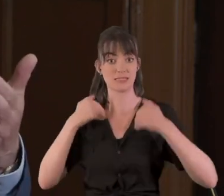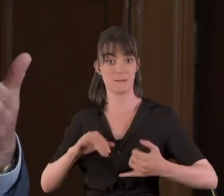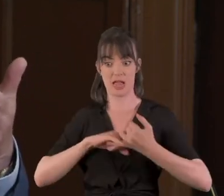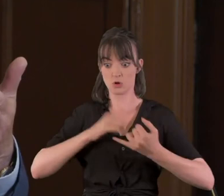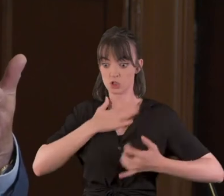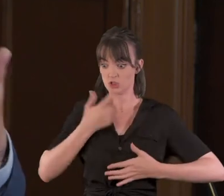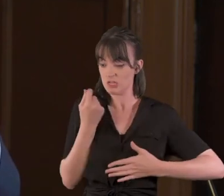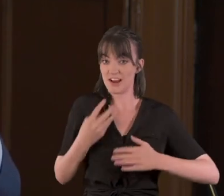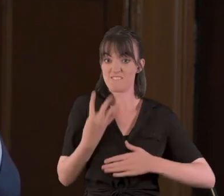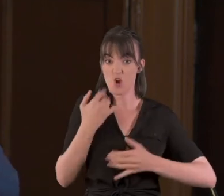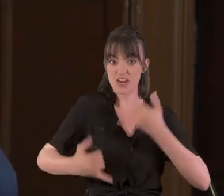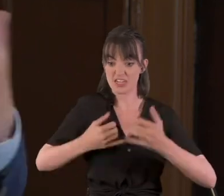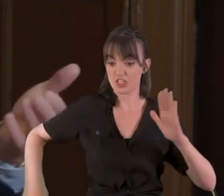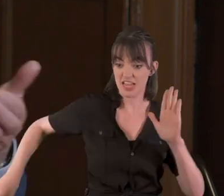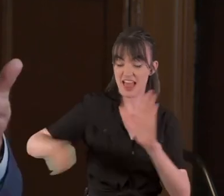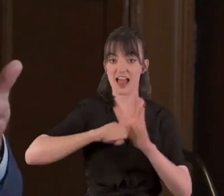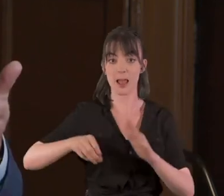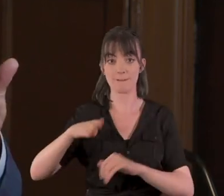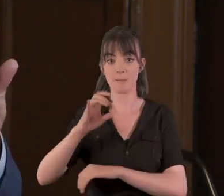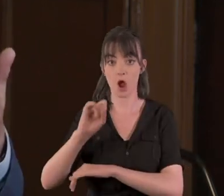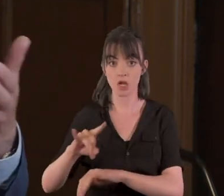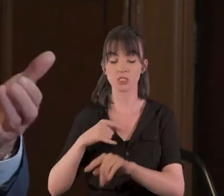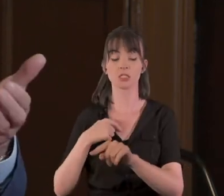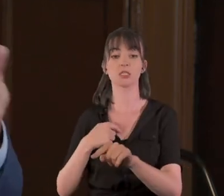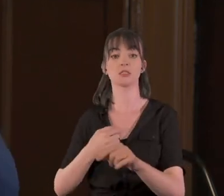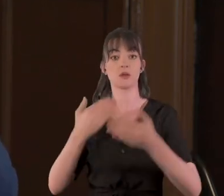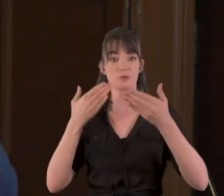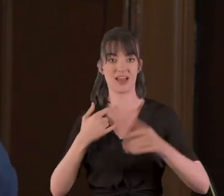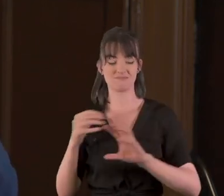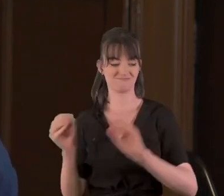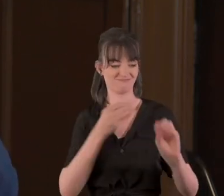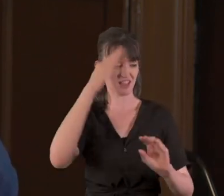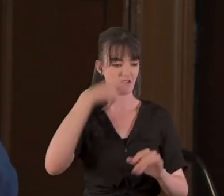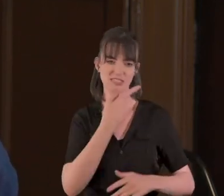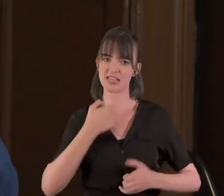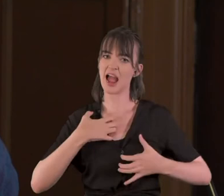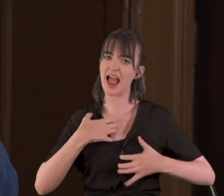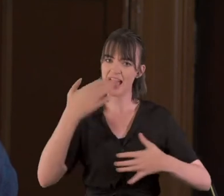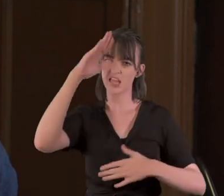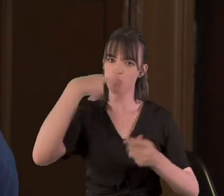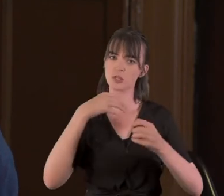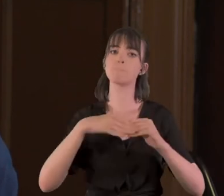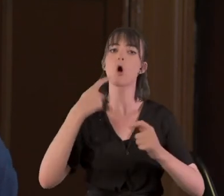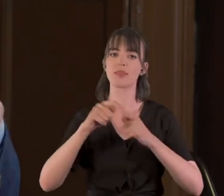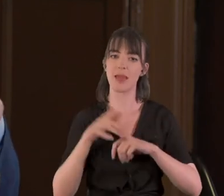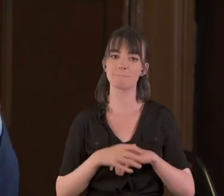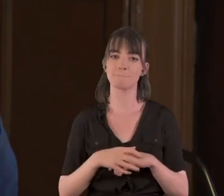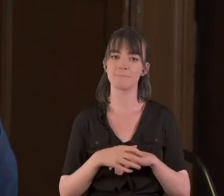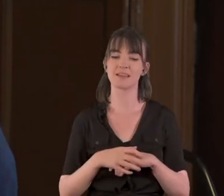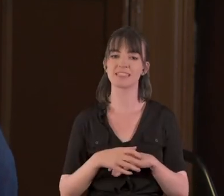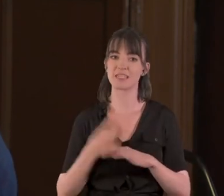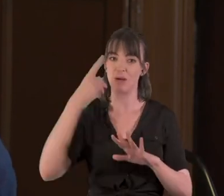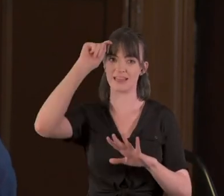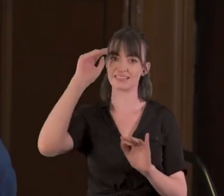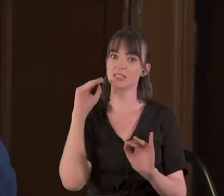Boche. And he says happily, as he's dispatched to Ireland, "I hate the Irish more than the Boche." Now, again, you know, I think that's a more